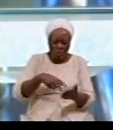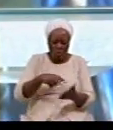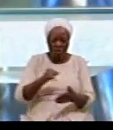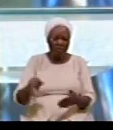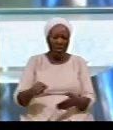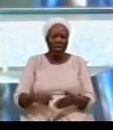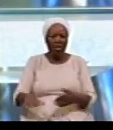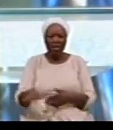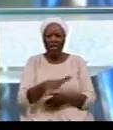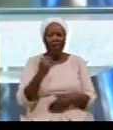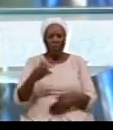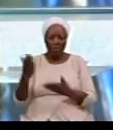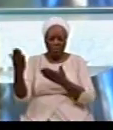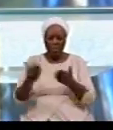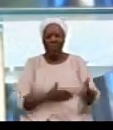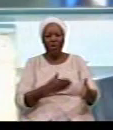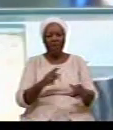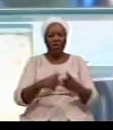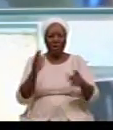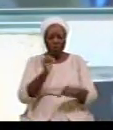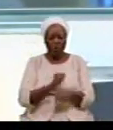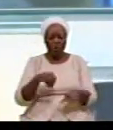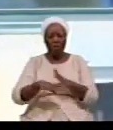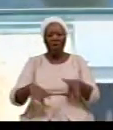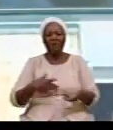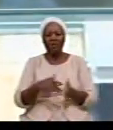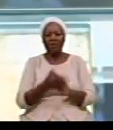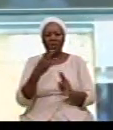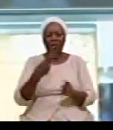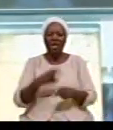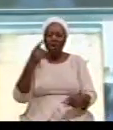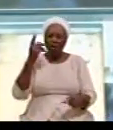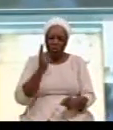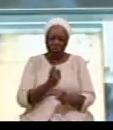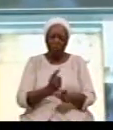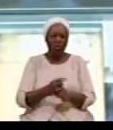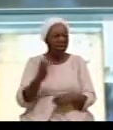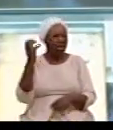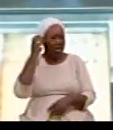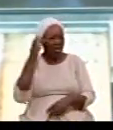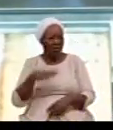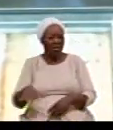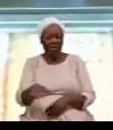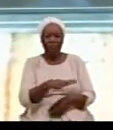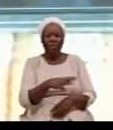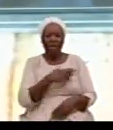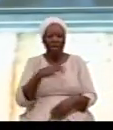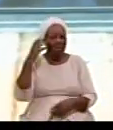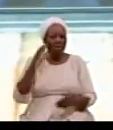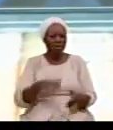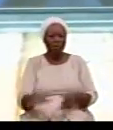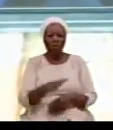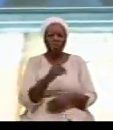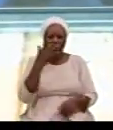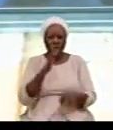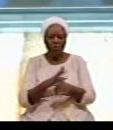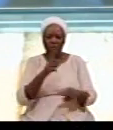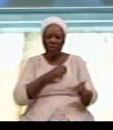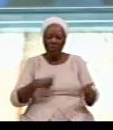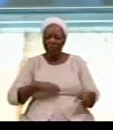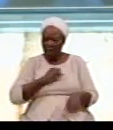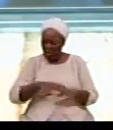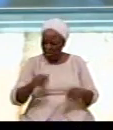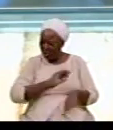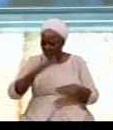bring performance in your life. Just hearing them, I didn't know that was there. It gives